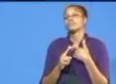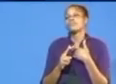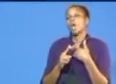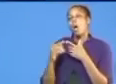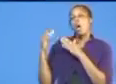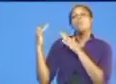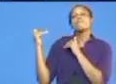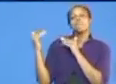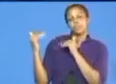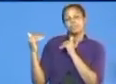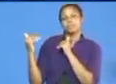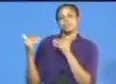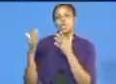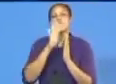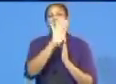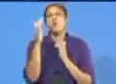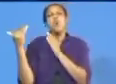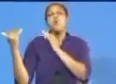expectation.